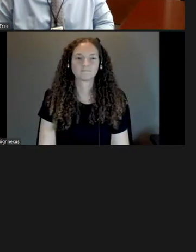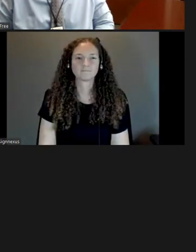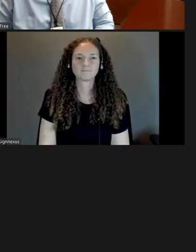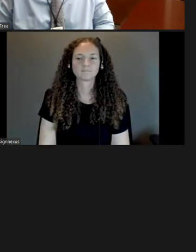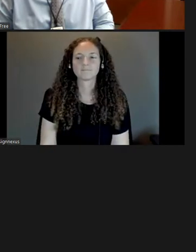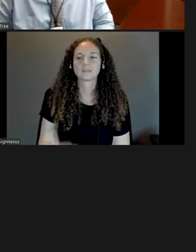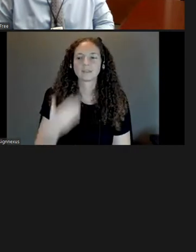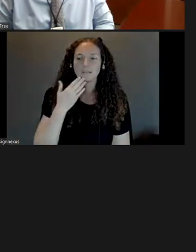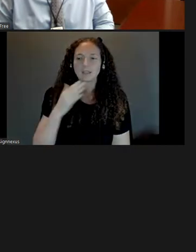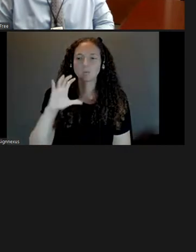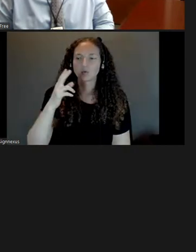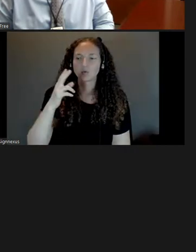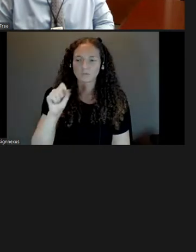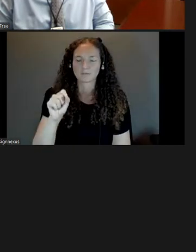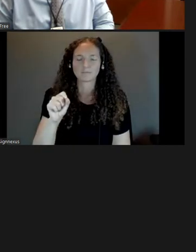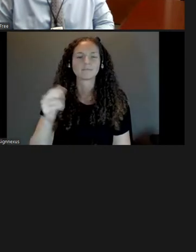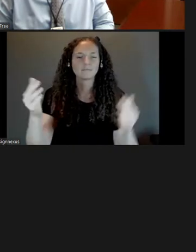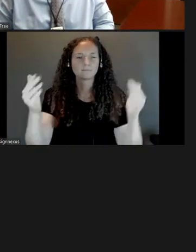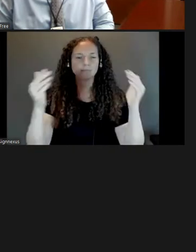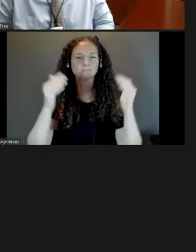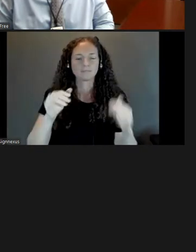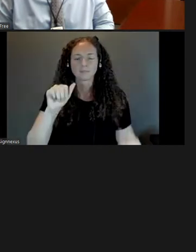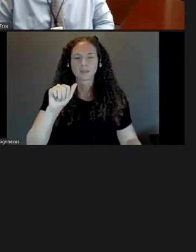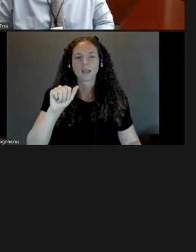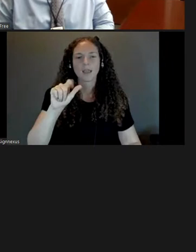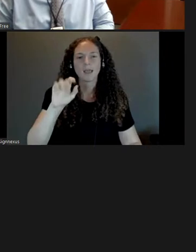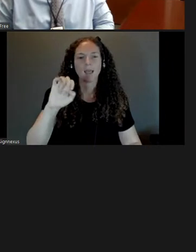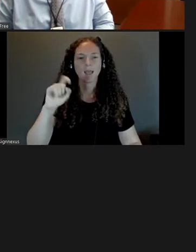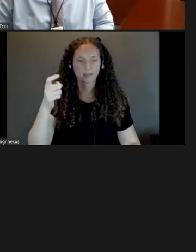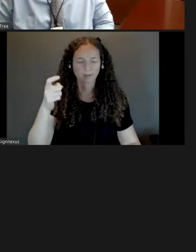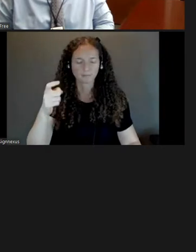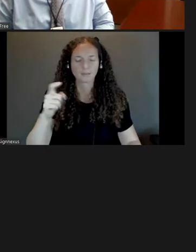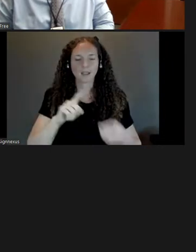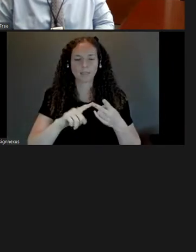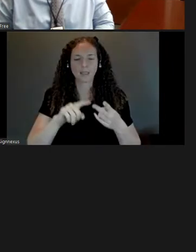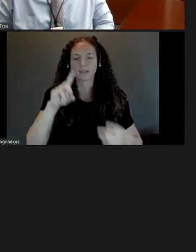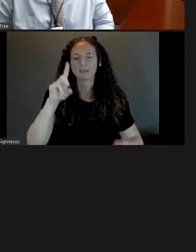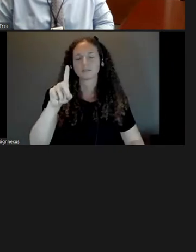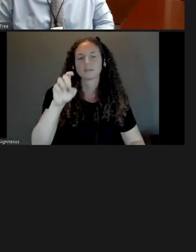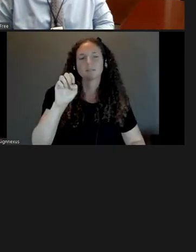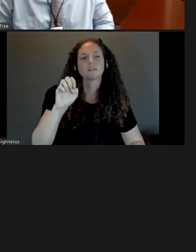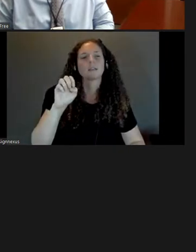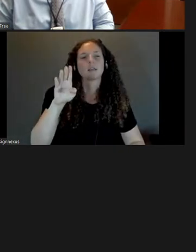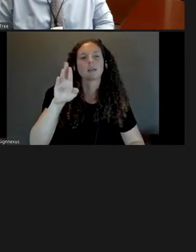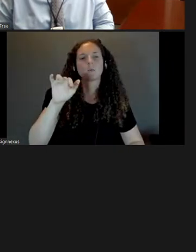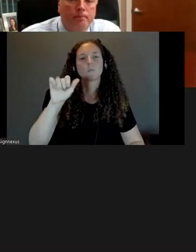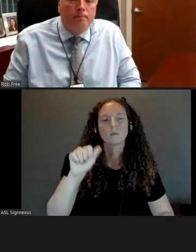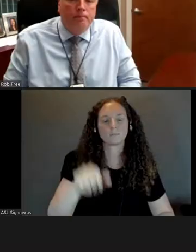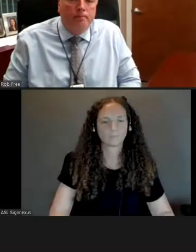Thank you, Chris. So next, we're going to have Alex Afanador, followed by Deborah Greif.